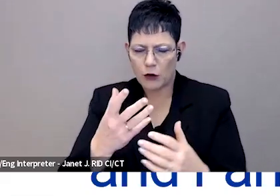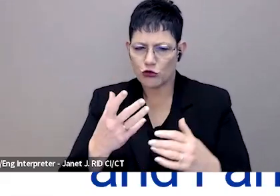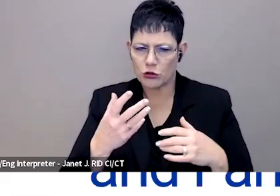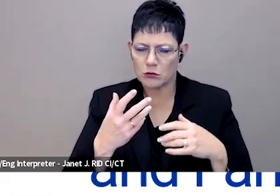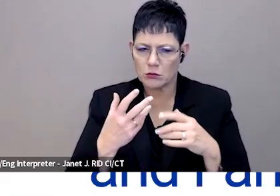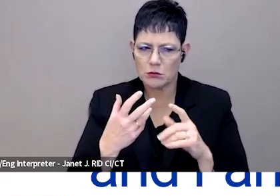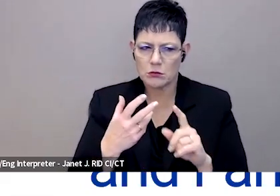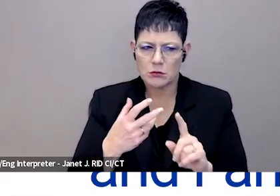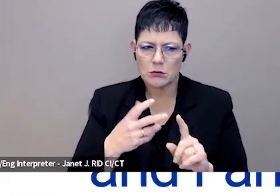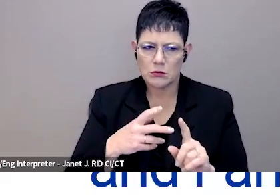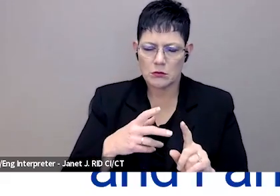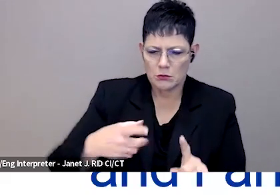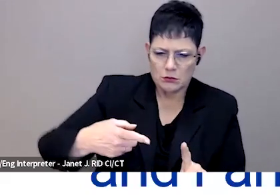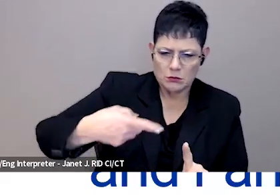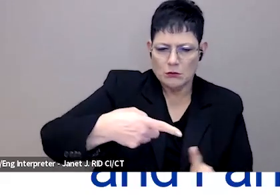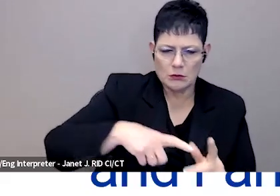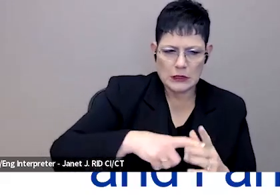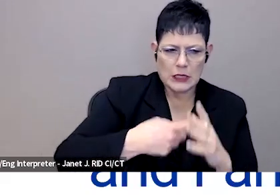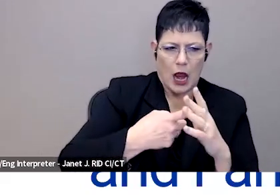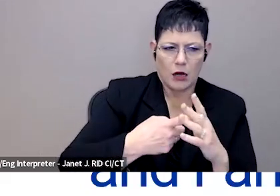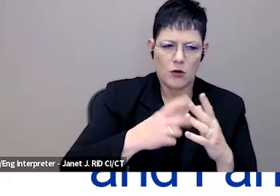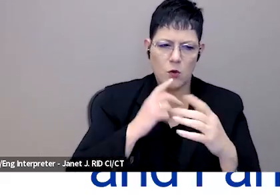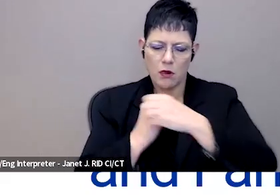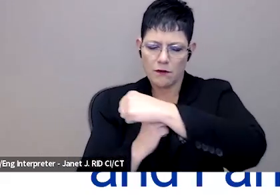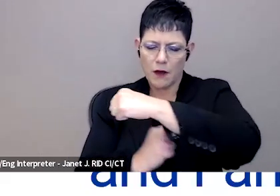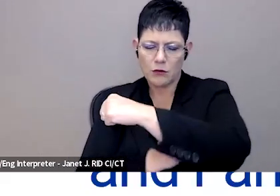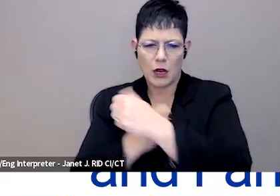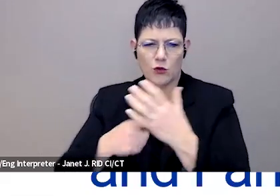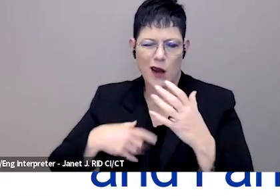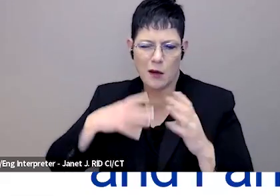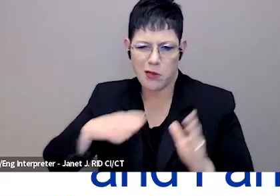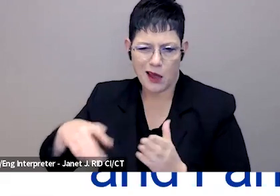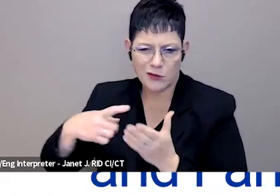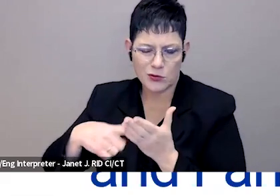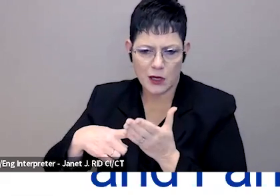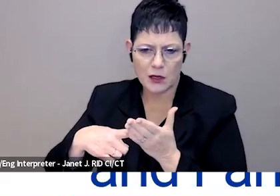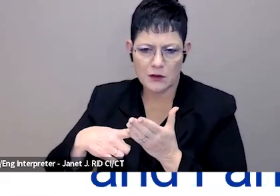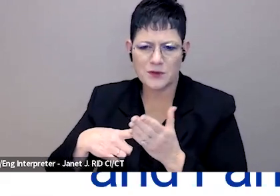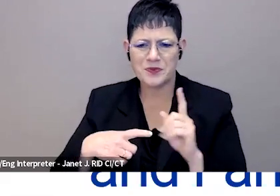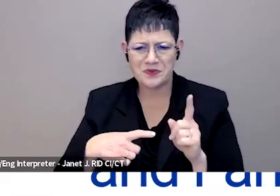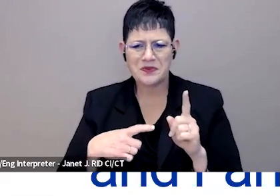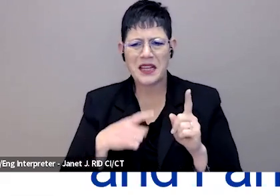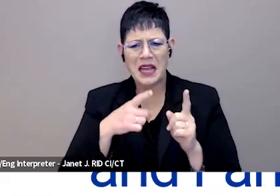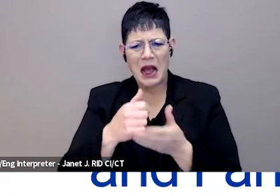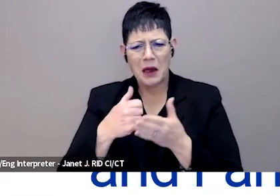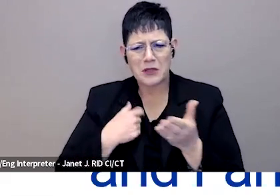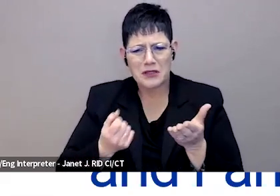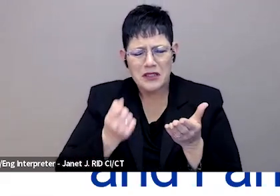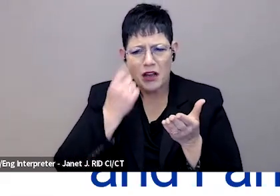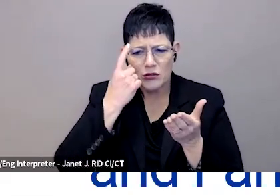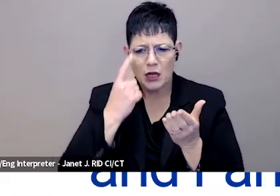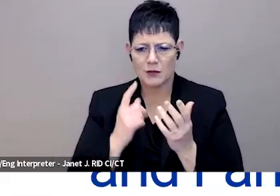help set the foundation for what I'm going to be discussing in my remarks. But also they help us think about the ways in